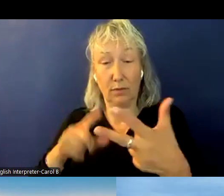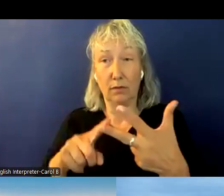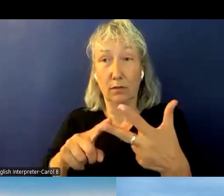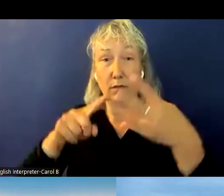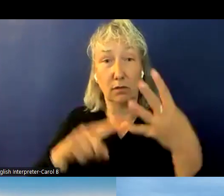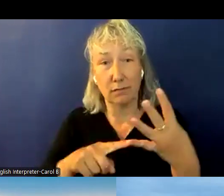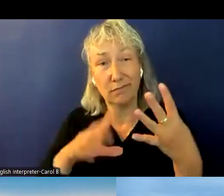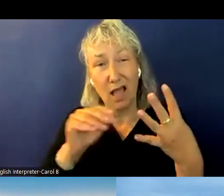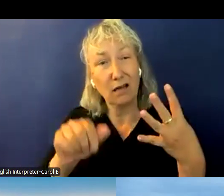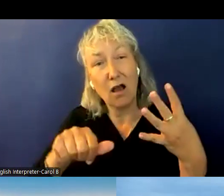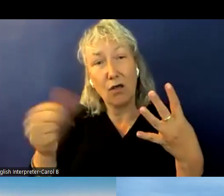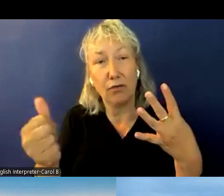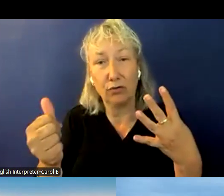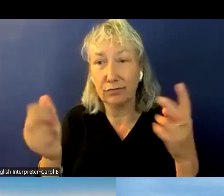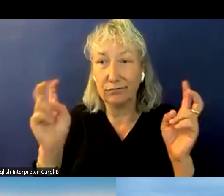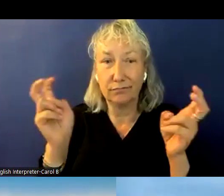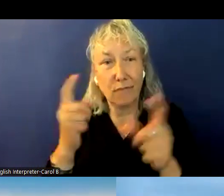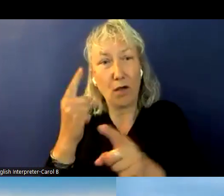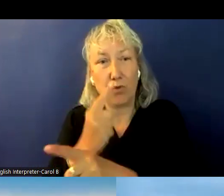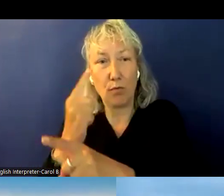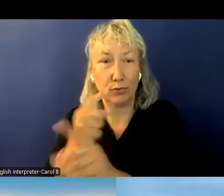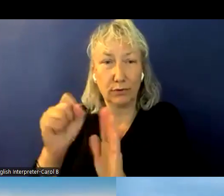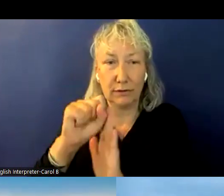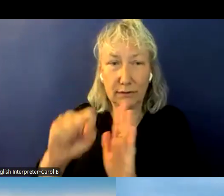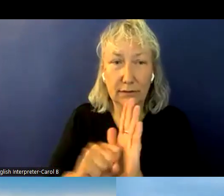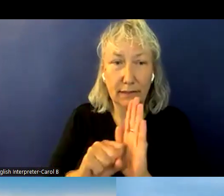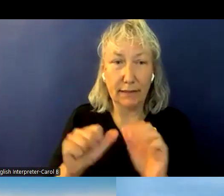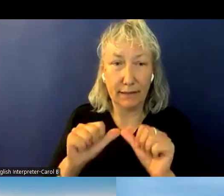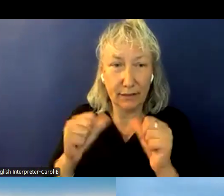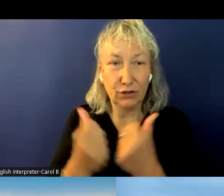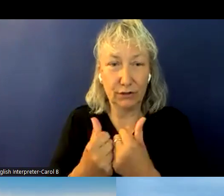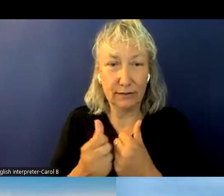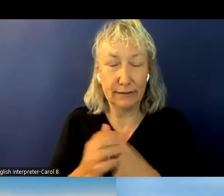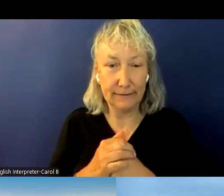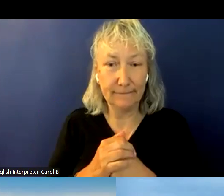appropriate state agencies,